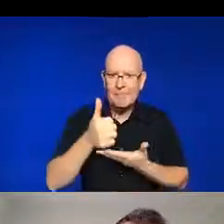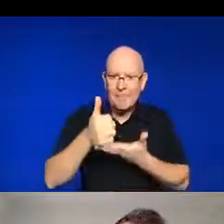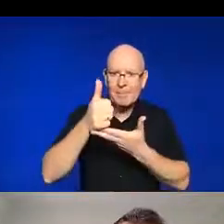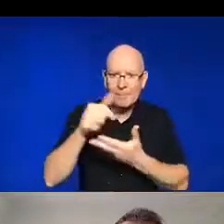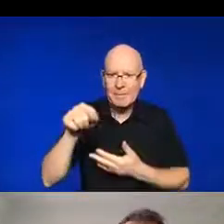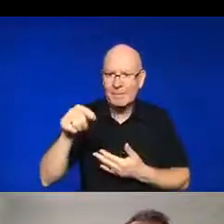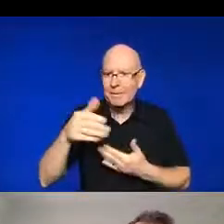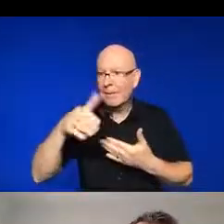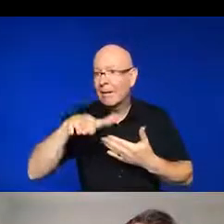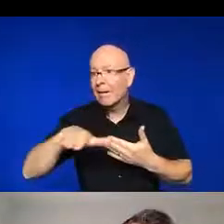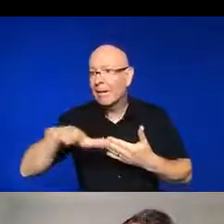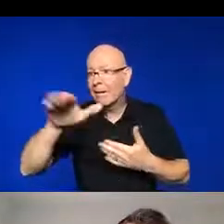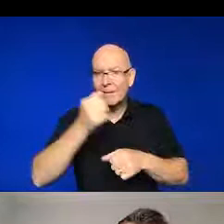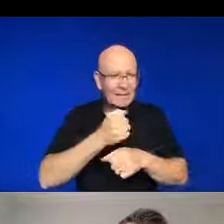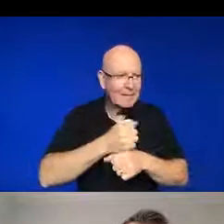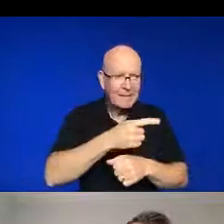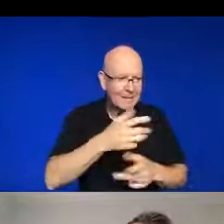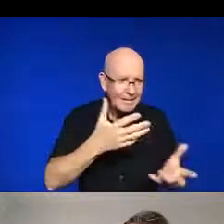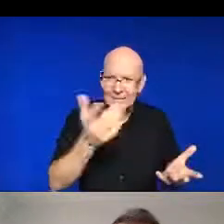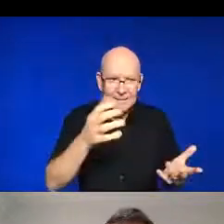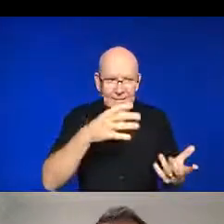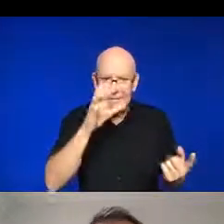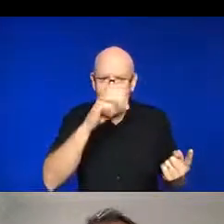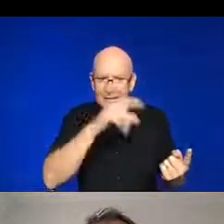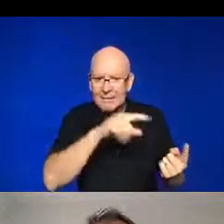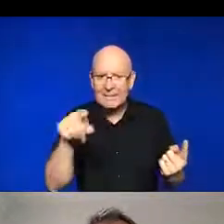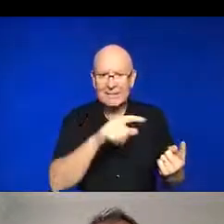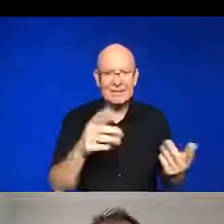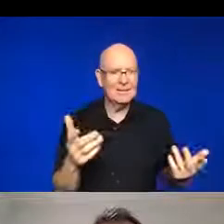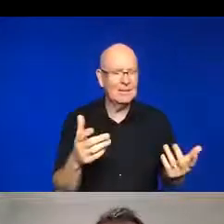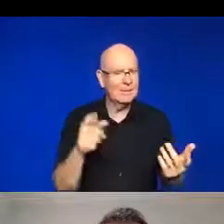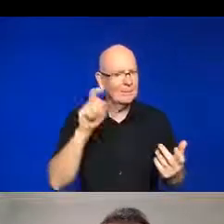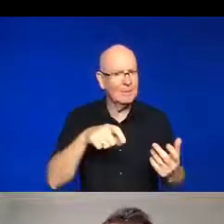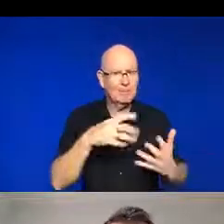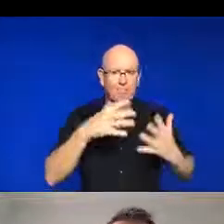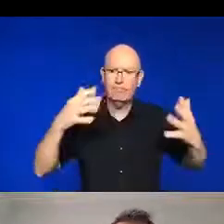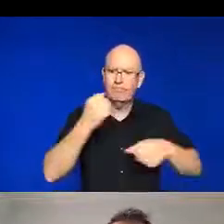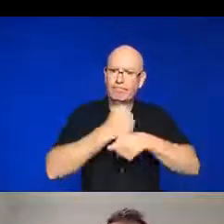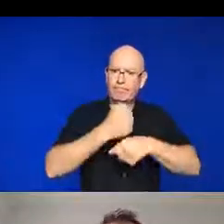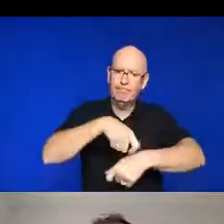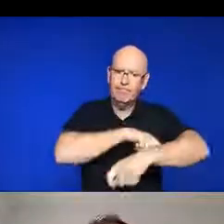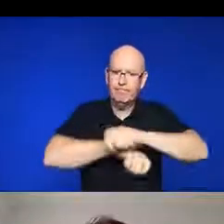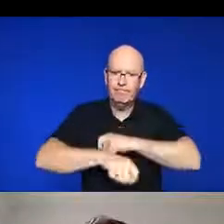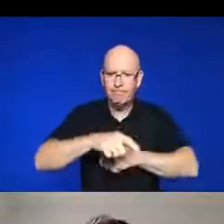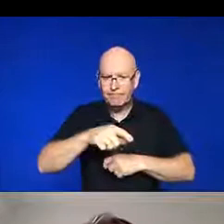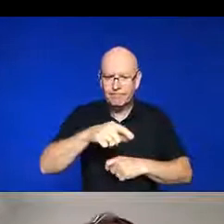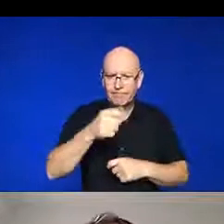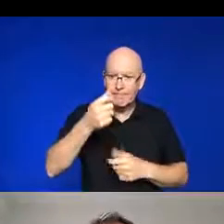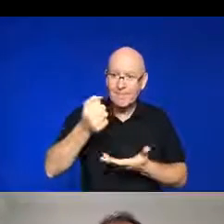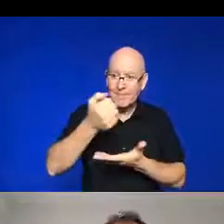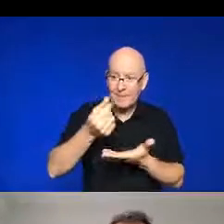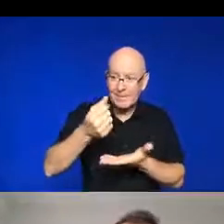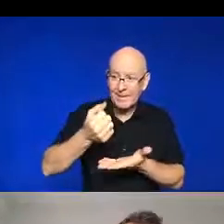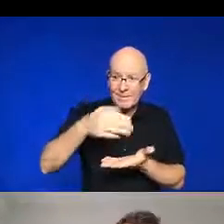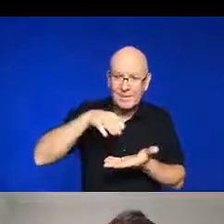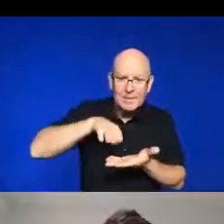program inclusive, extending social protection is absolutely paramount. Otherwise, inequality that were already existing